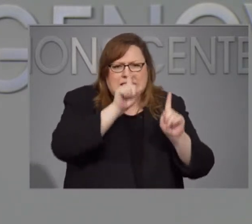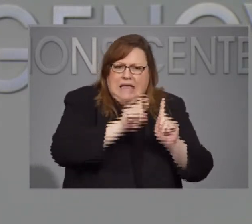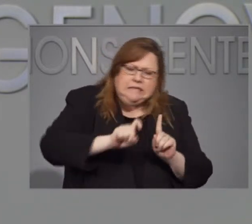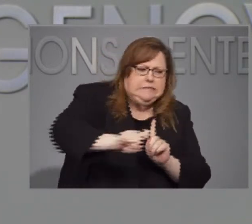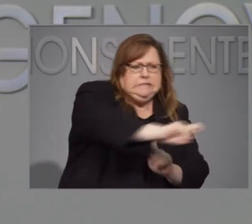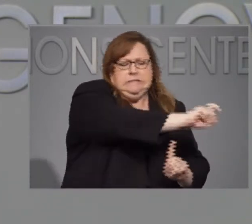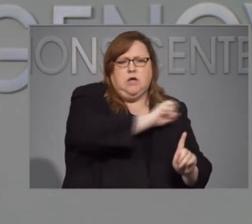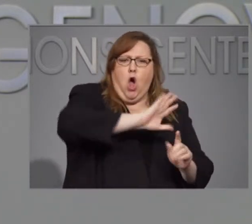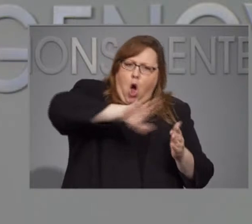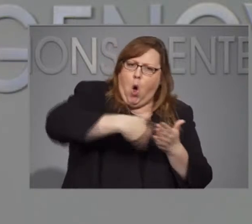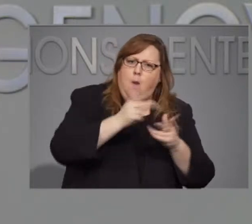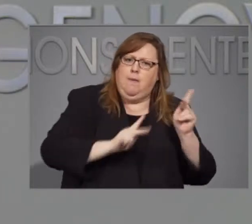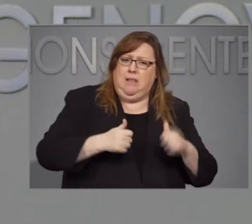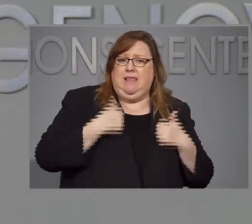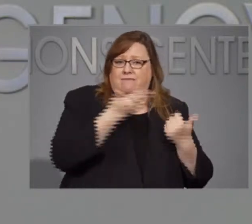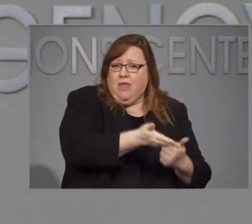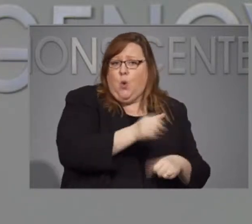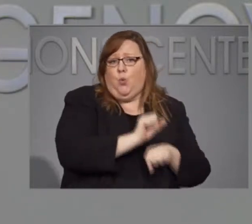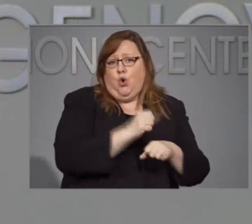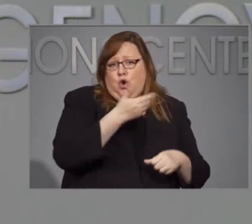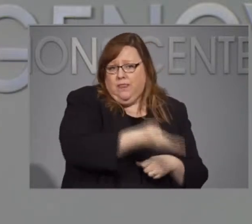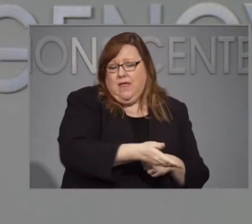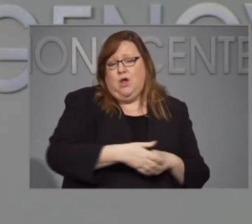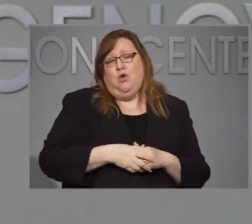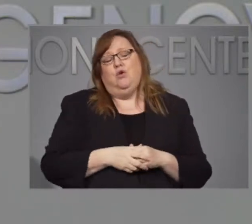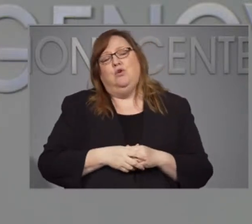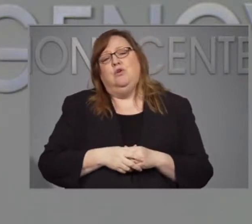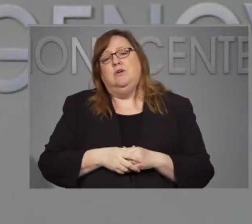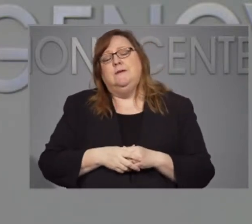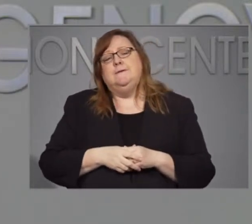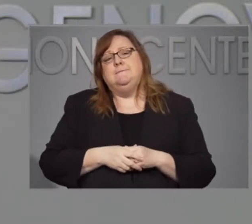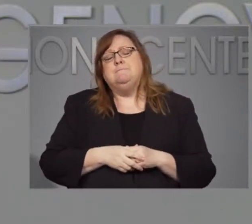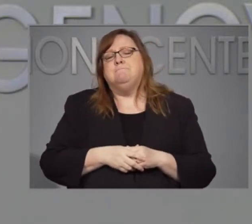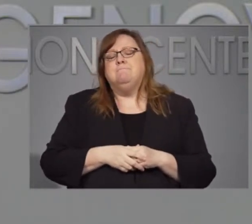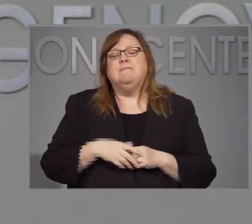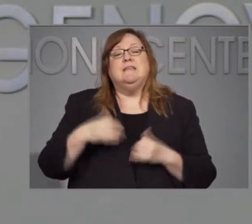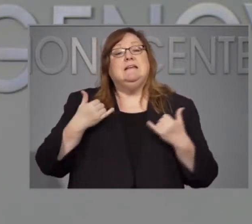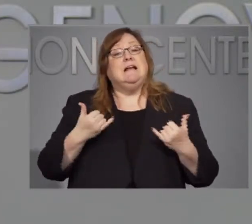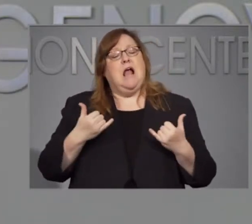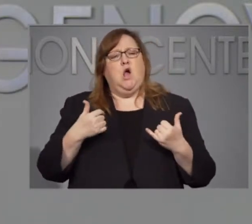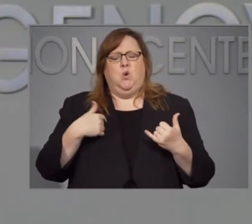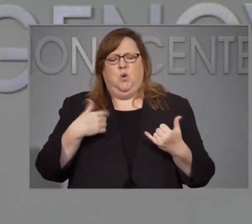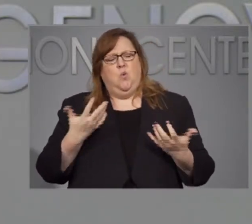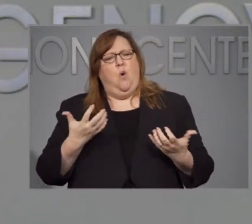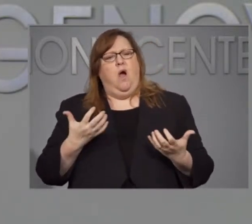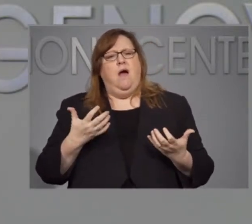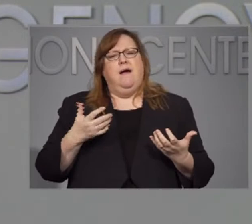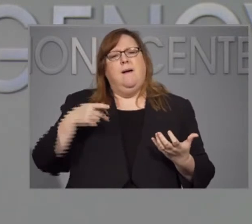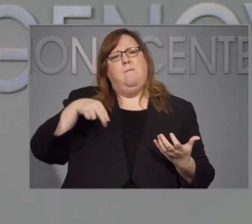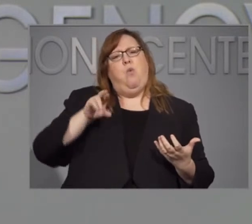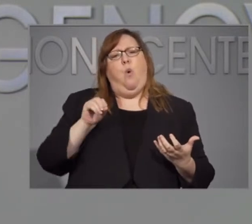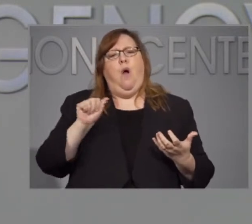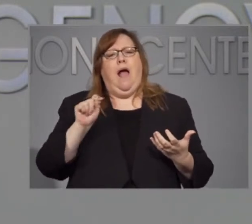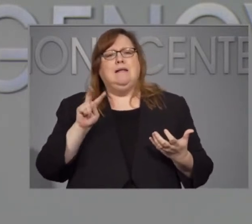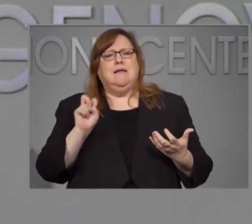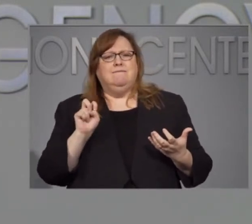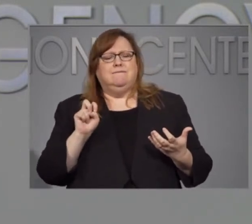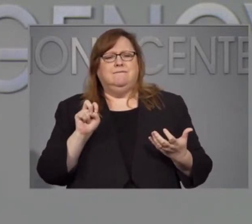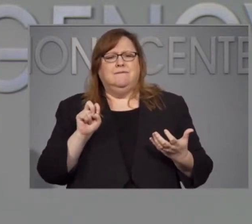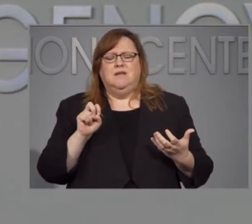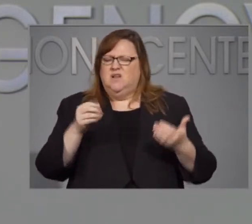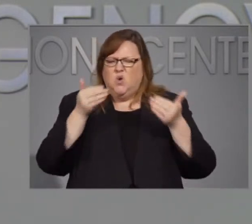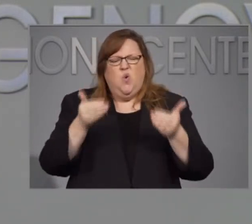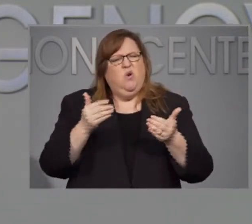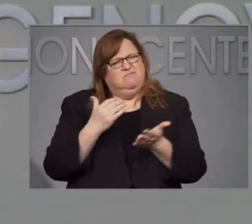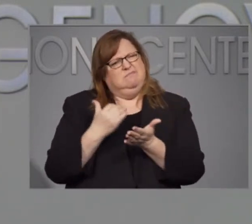know we test when there's a case, but we wanted to say we need to take some proactive work to test everyone in long-term in